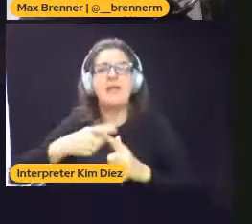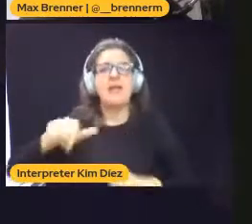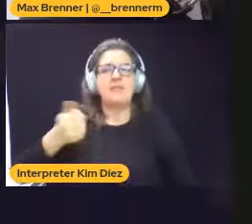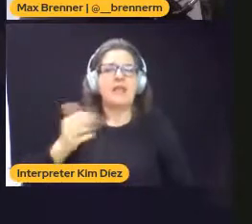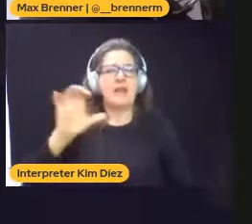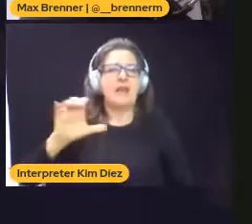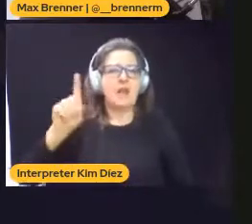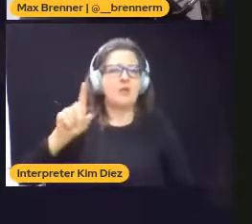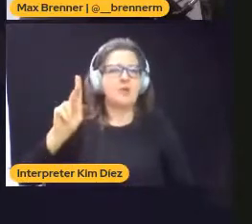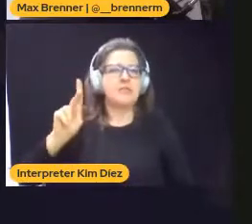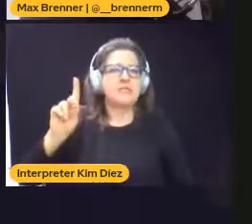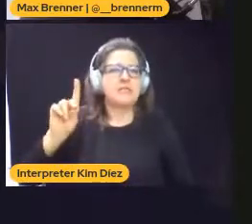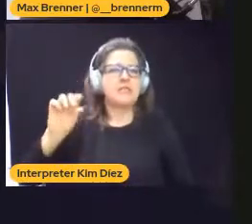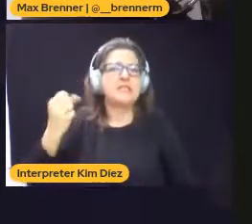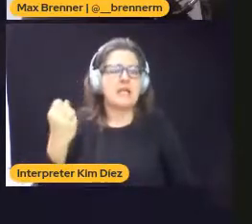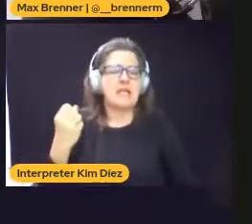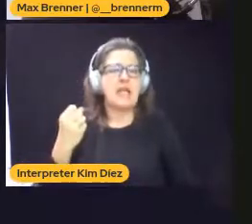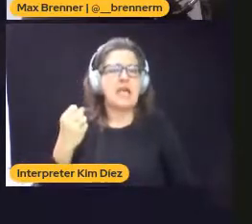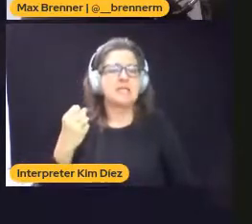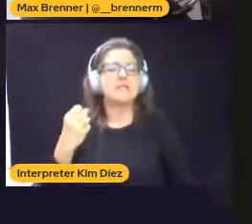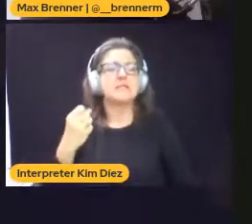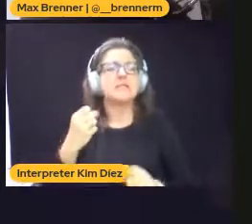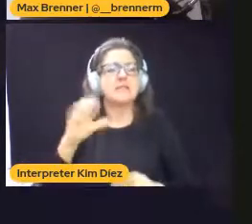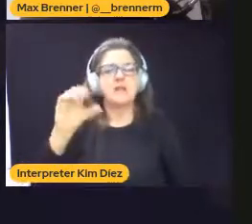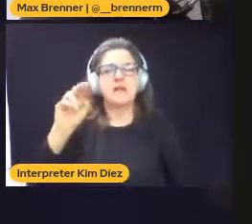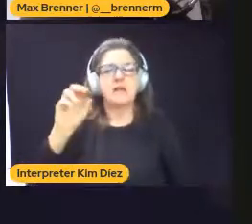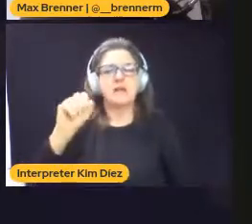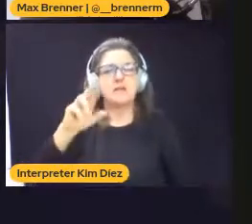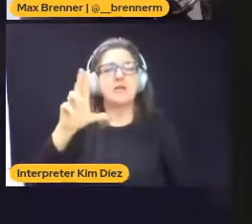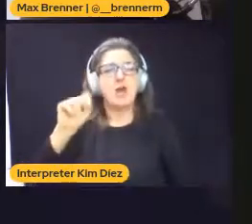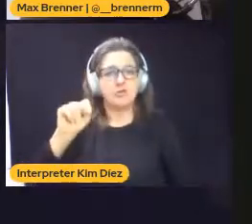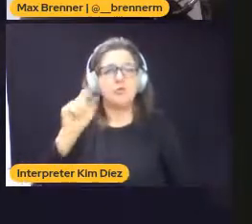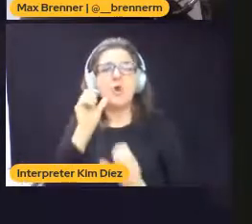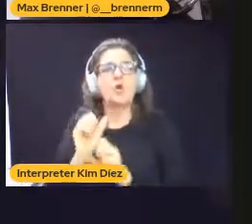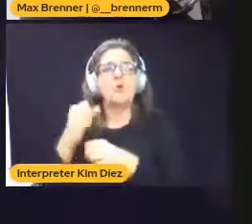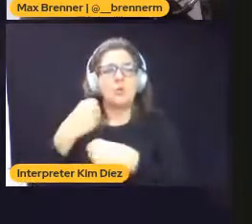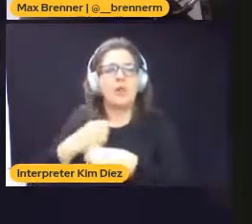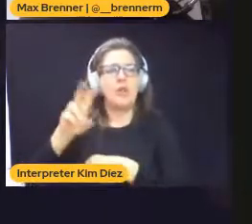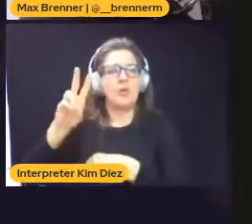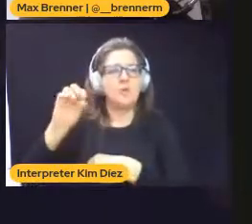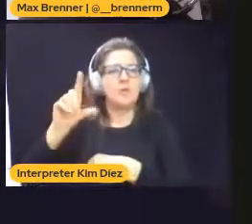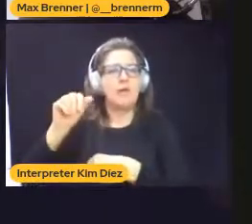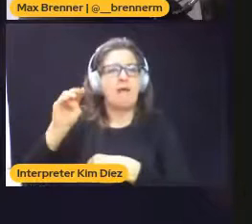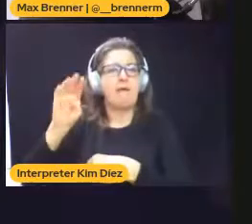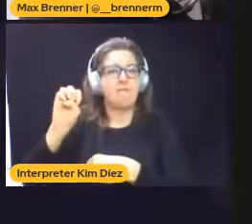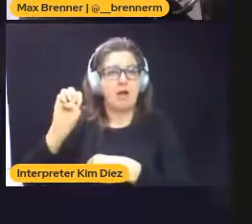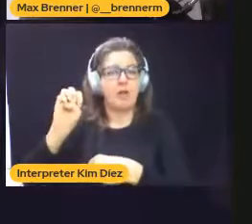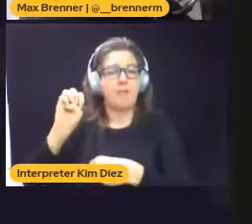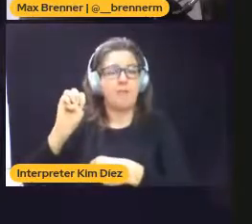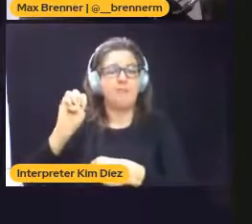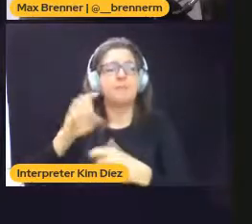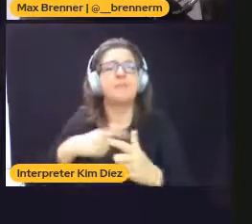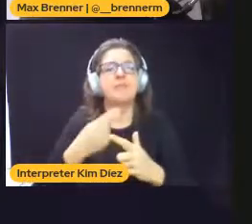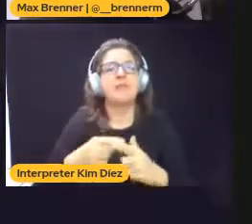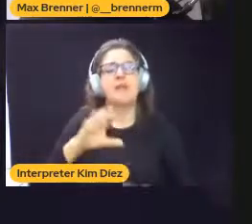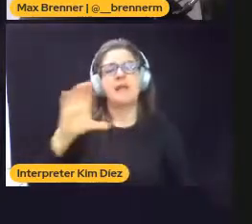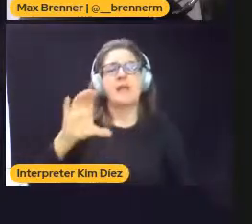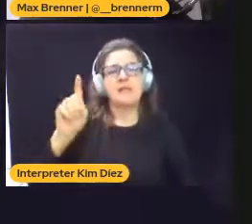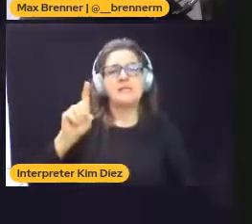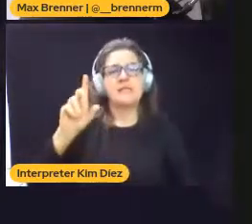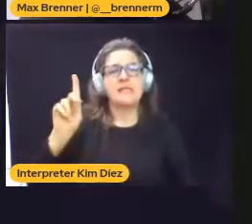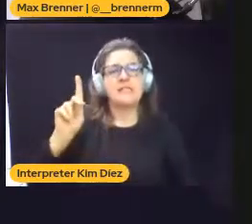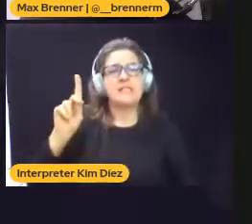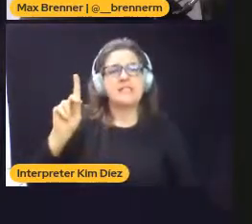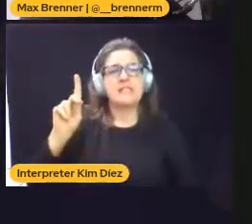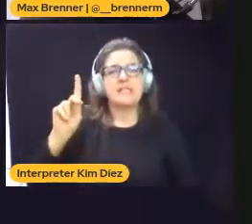volume that loads this config map and creates a volume off of it. Another cdk8s plus construct of a